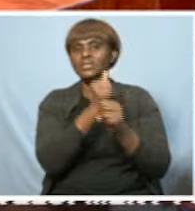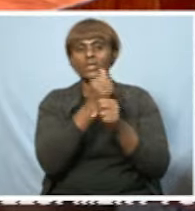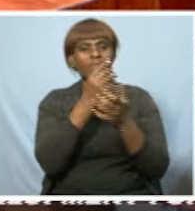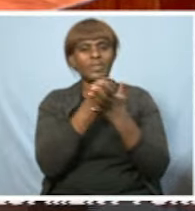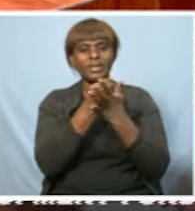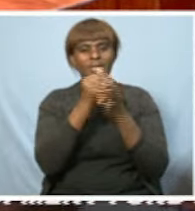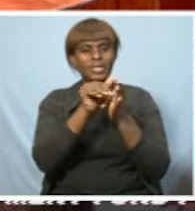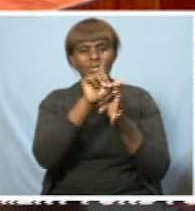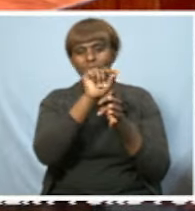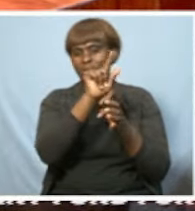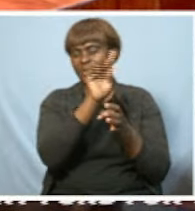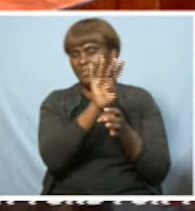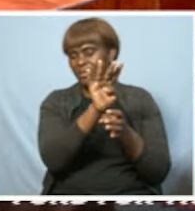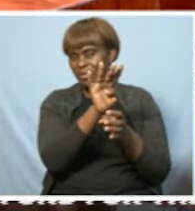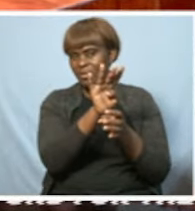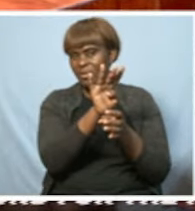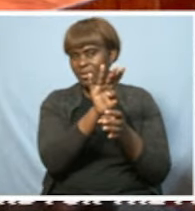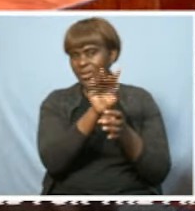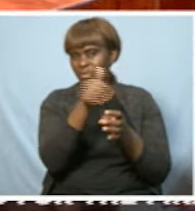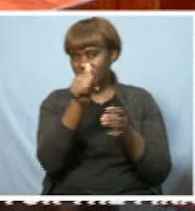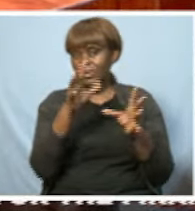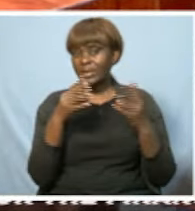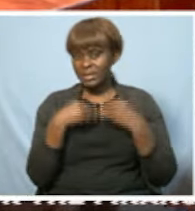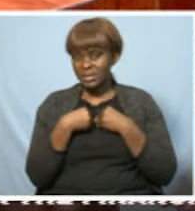in this particular year?